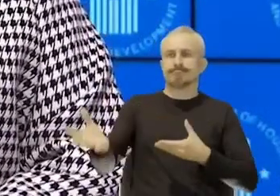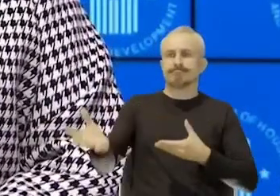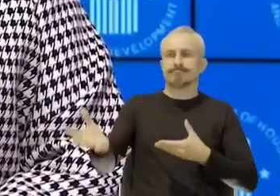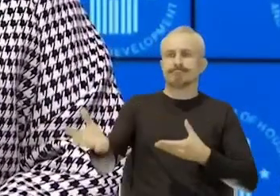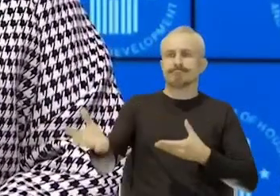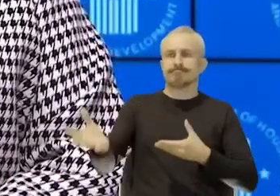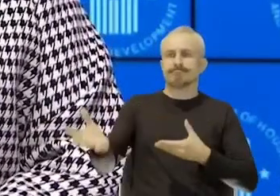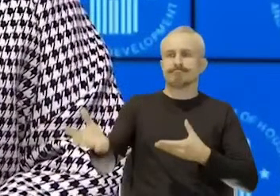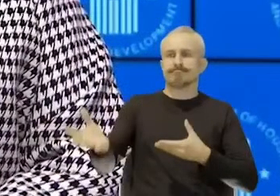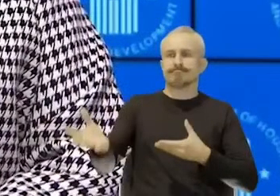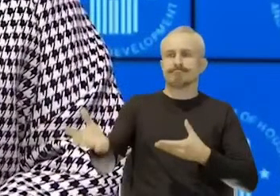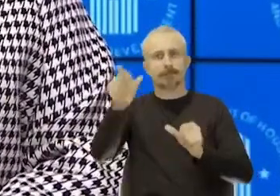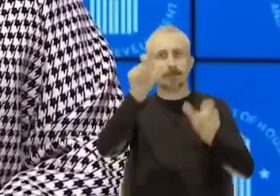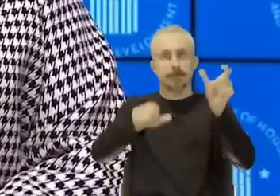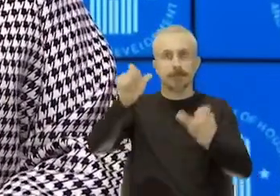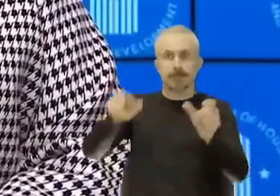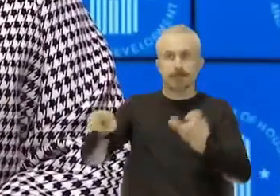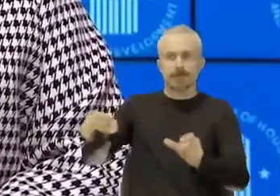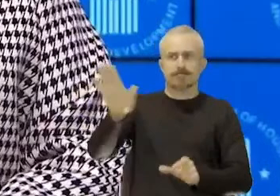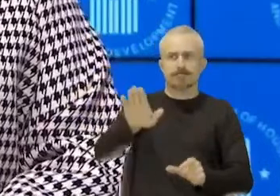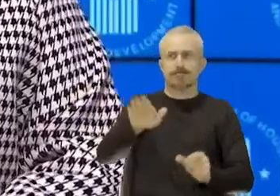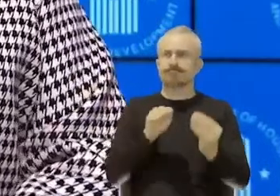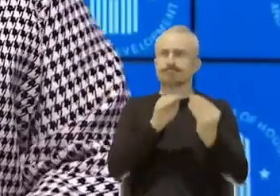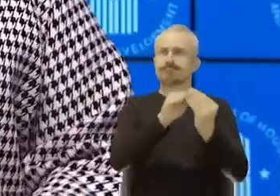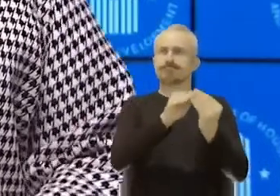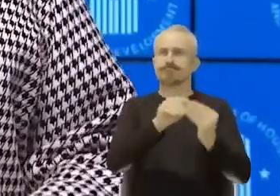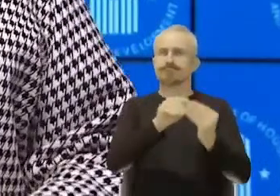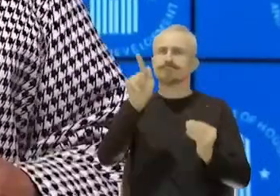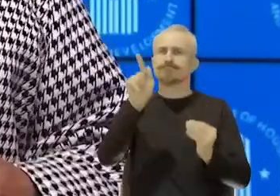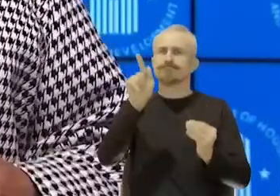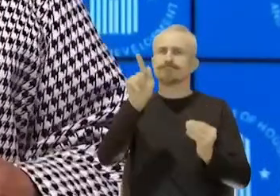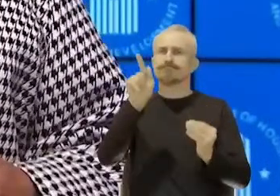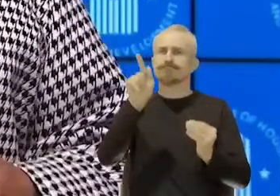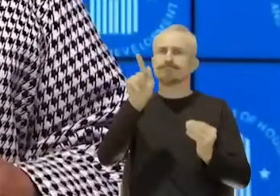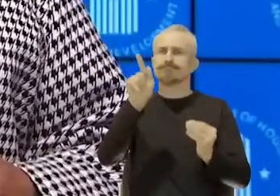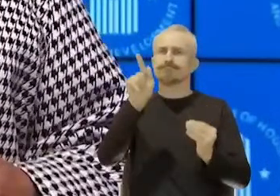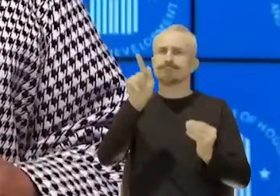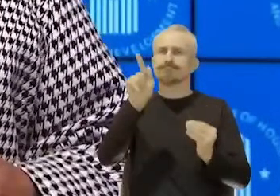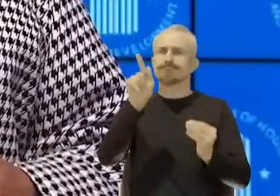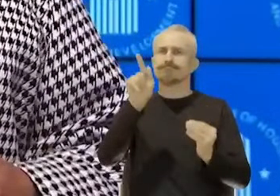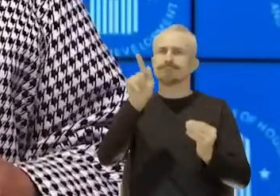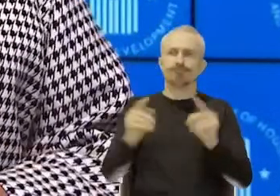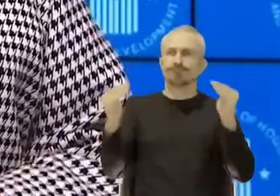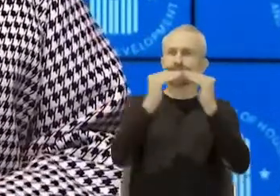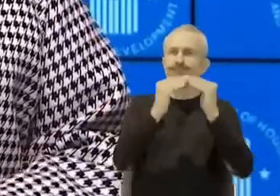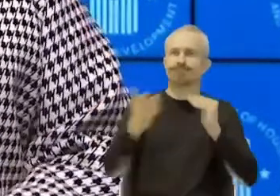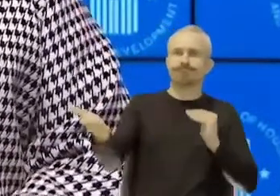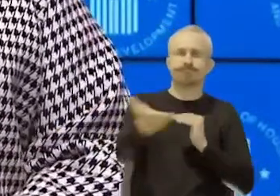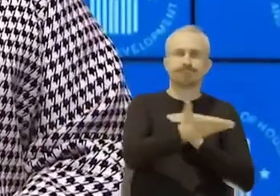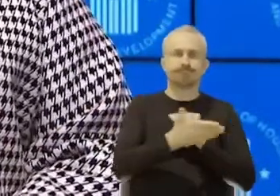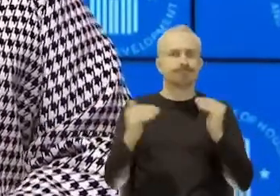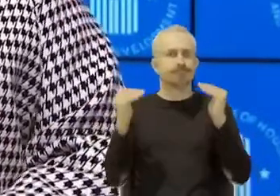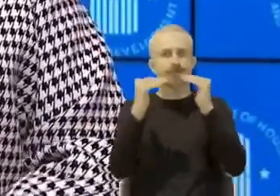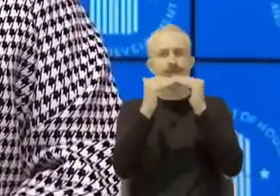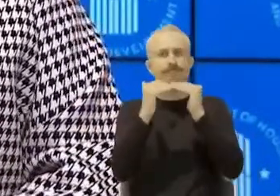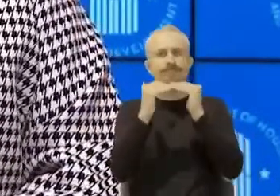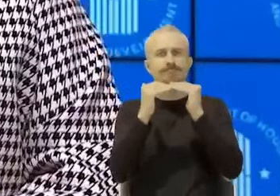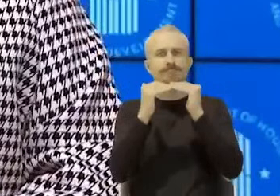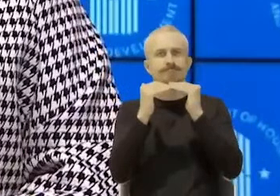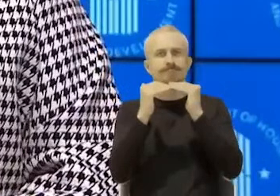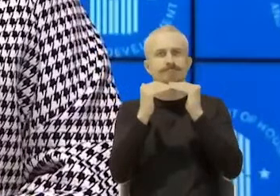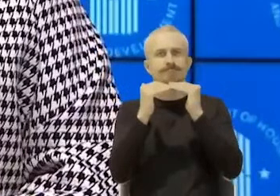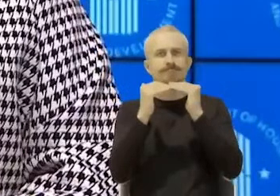the rights of the disabled, and democratic governance are at the center of our work to build sustainable cities and